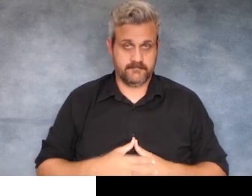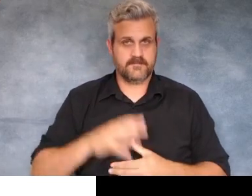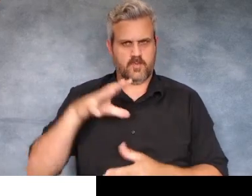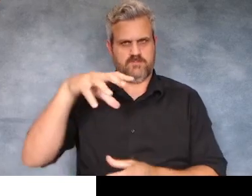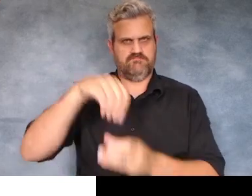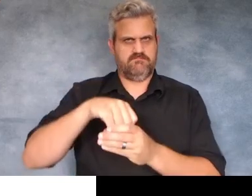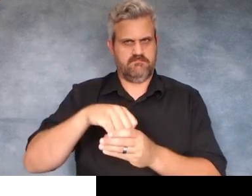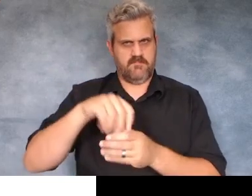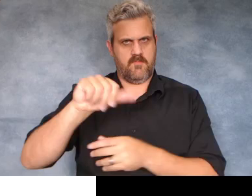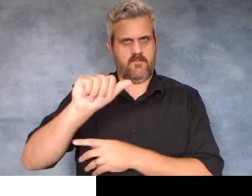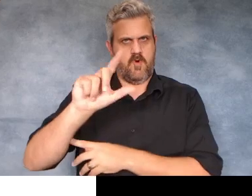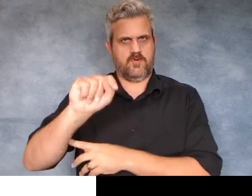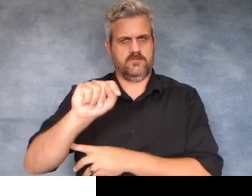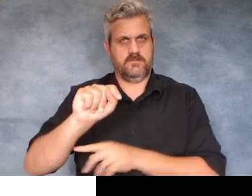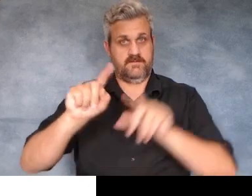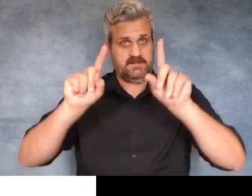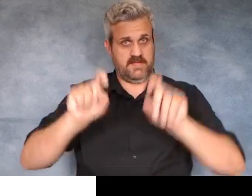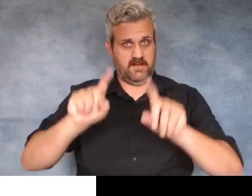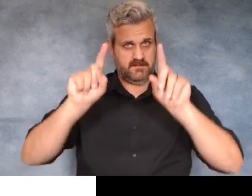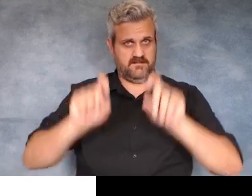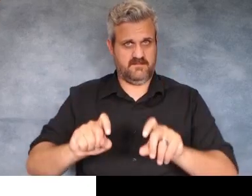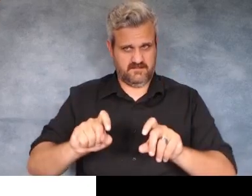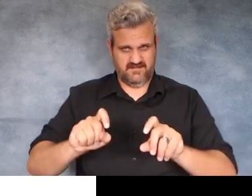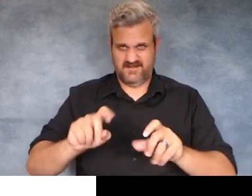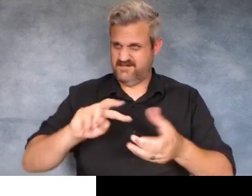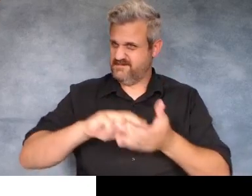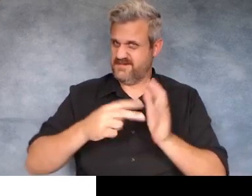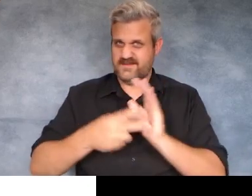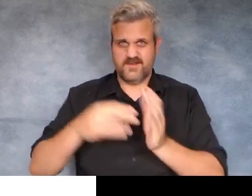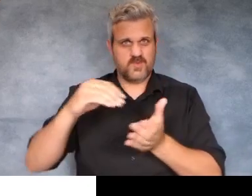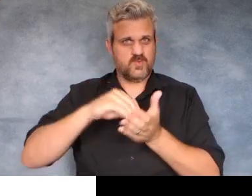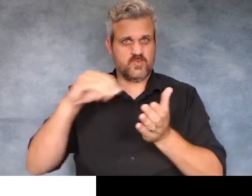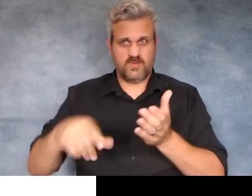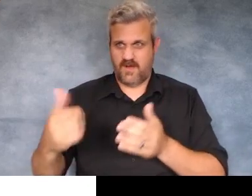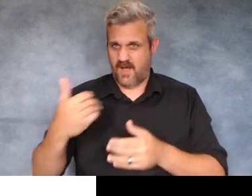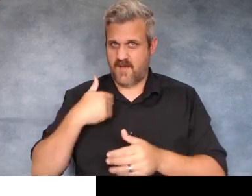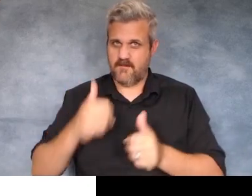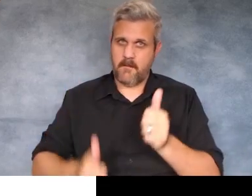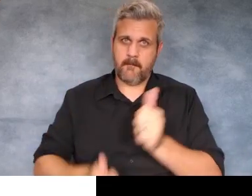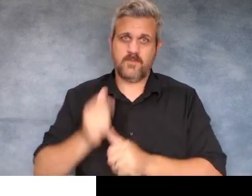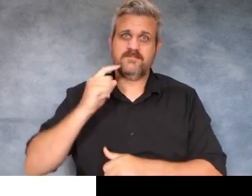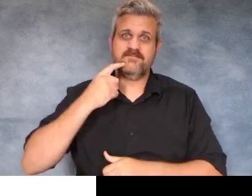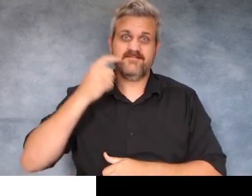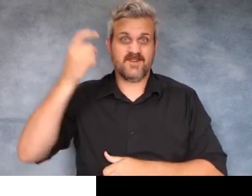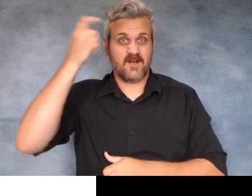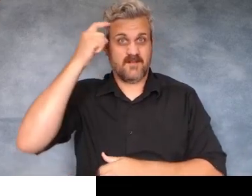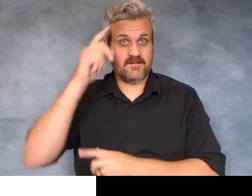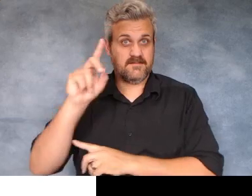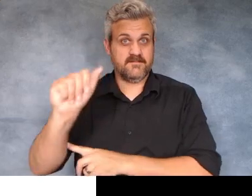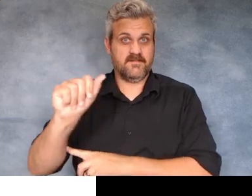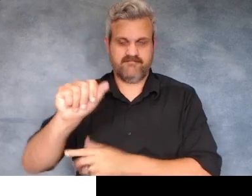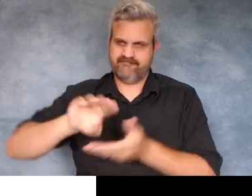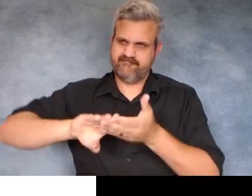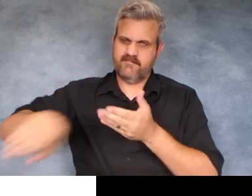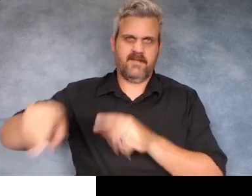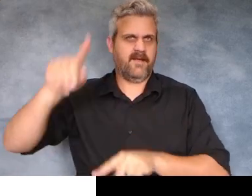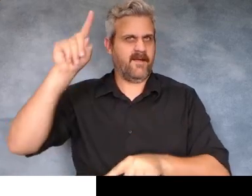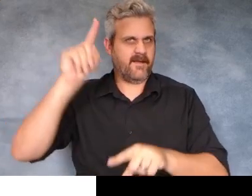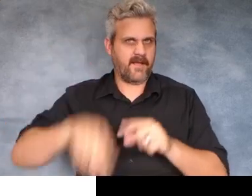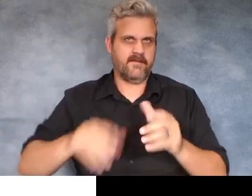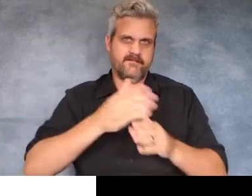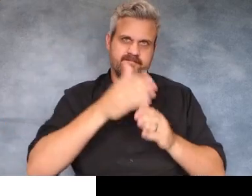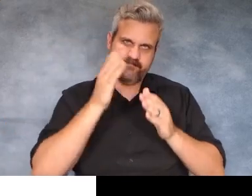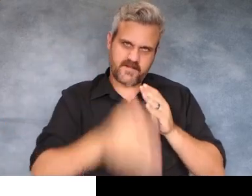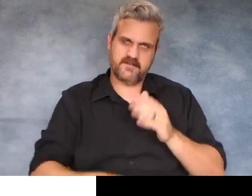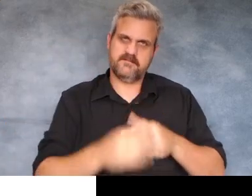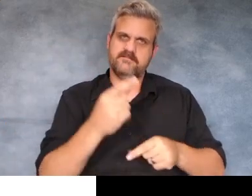Participating in the alternative assessment does not preclude a student with the most significant cognitive disabilities from attempting to complete the